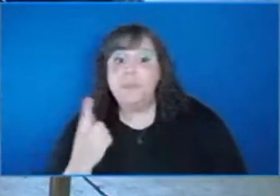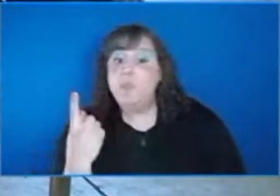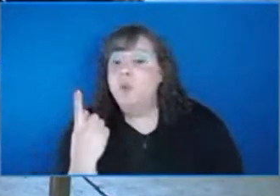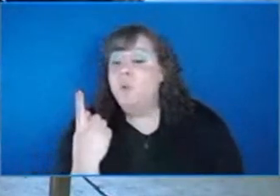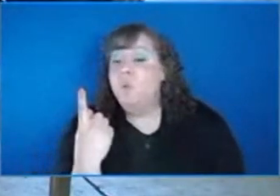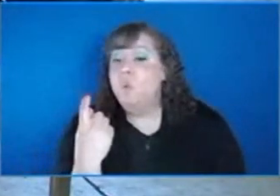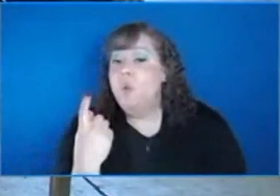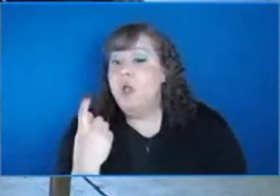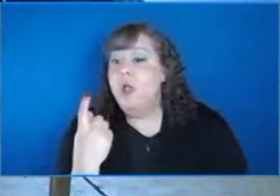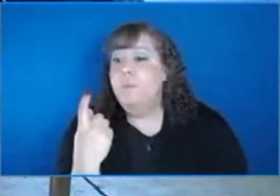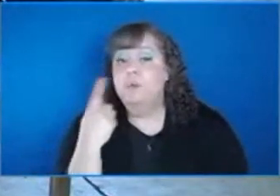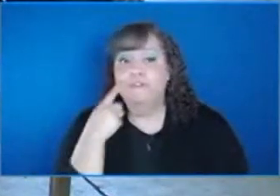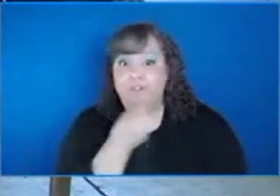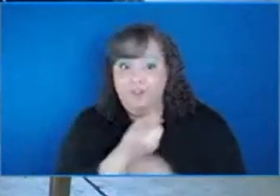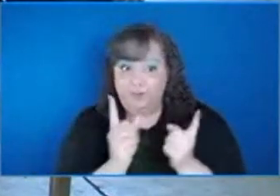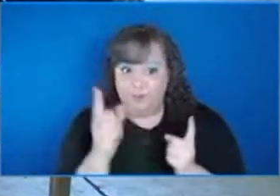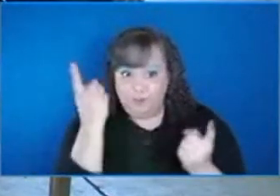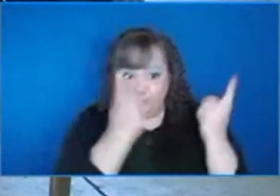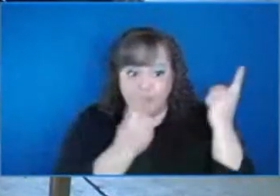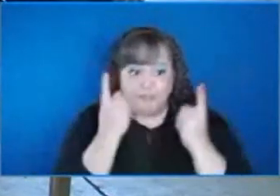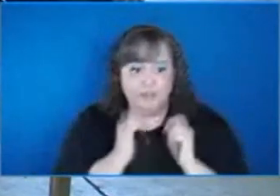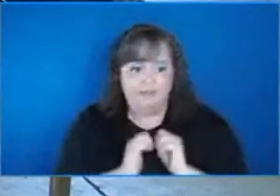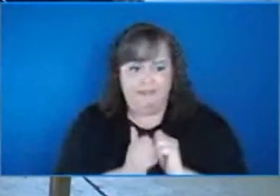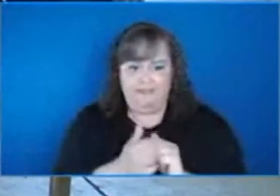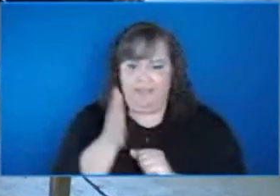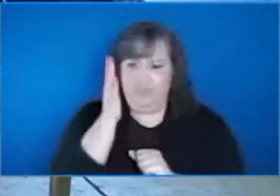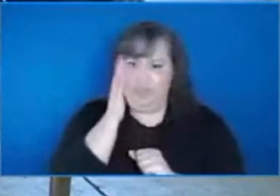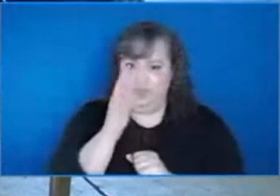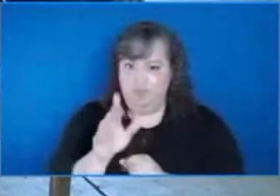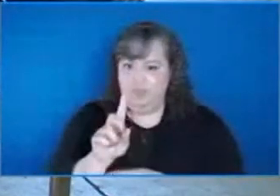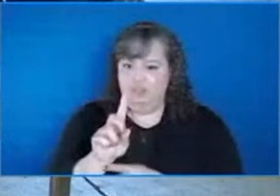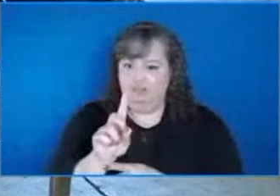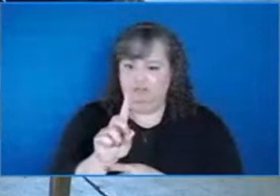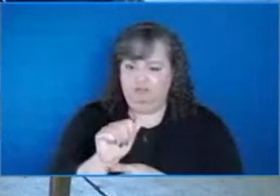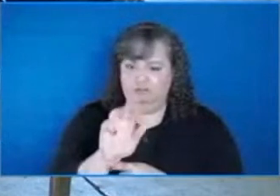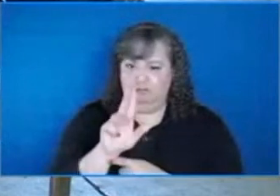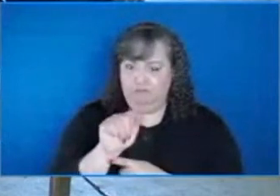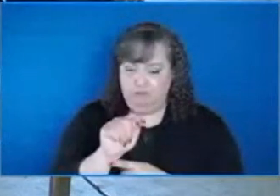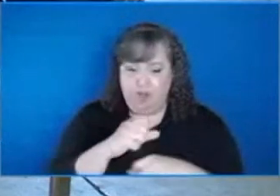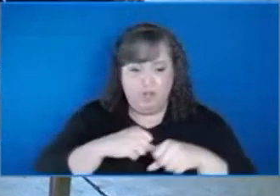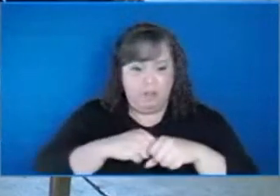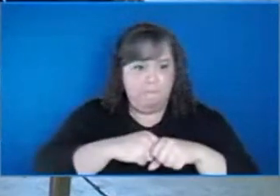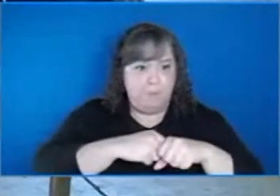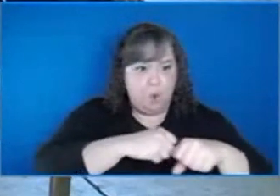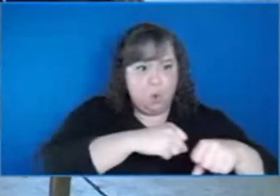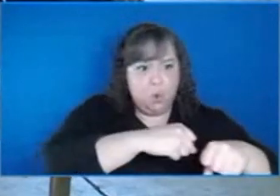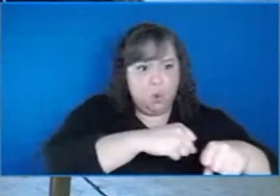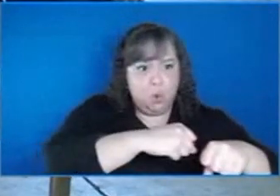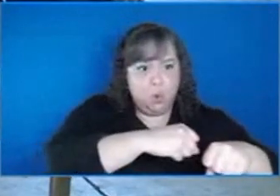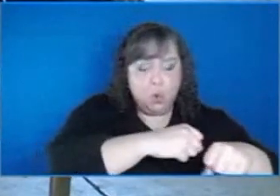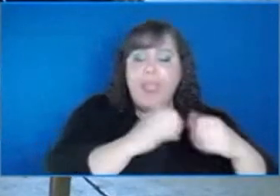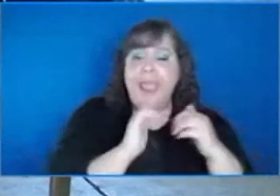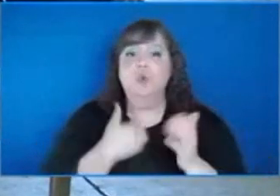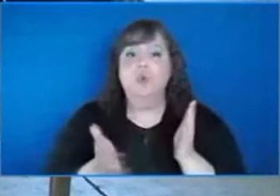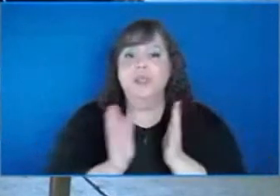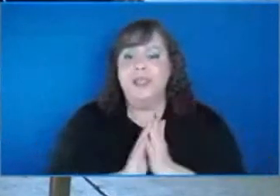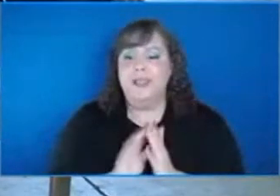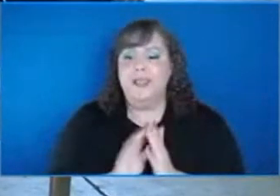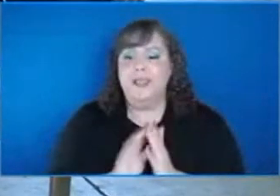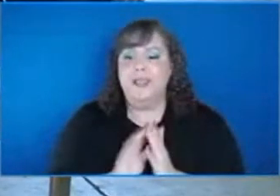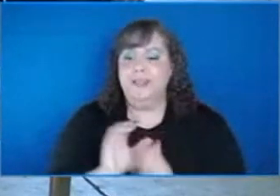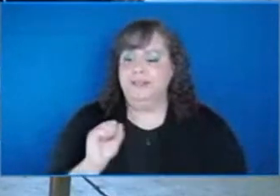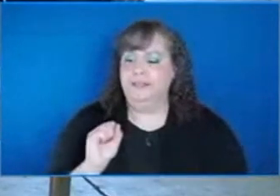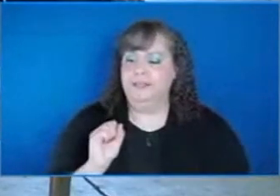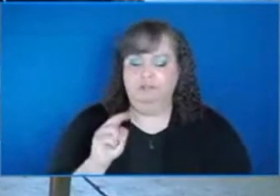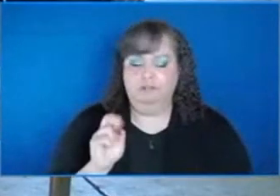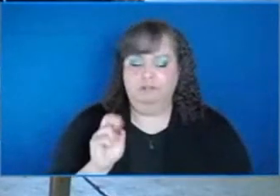to ponder. How will DART deflect an asteroid in space? We asked astronauts Shane Kimbrough and Thomas Pesquet to demonstrate